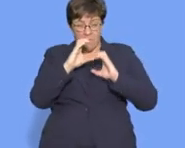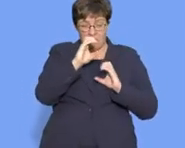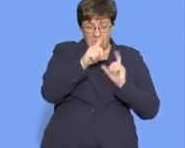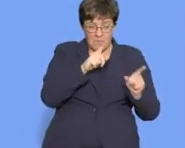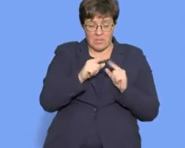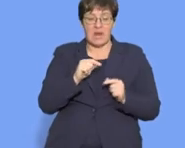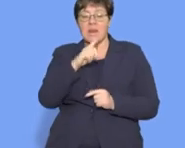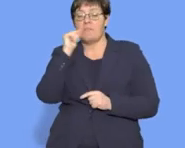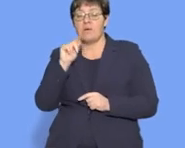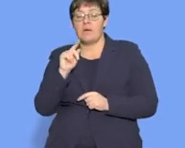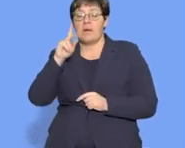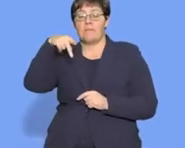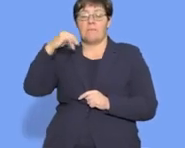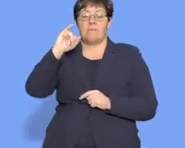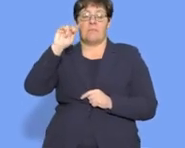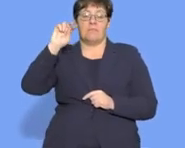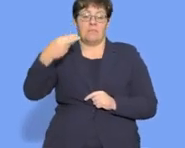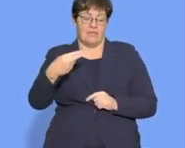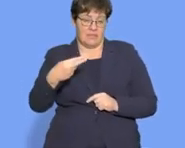is called the pith.